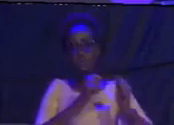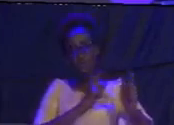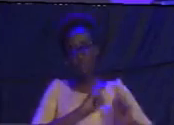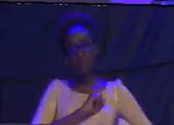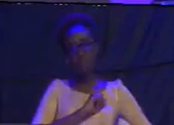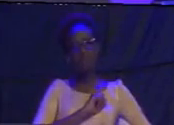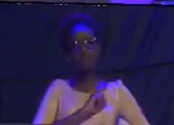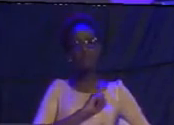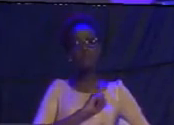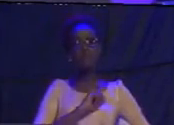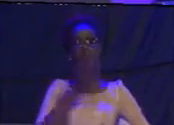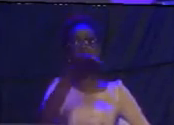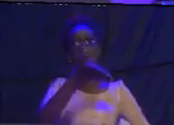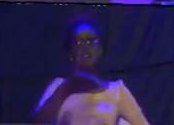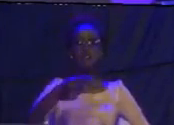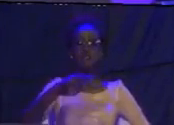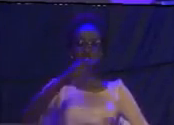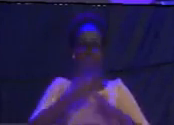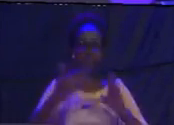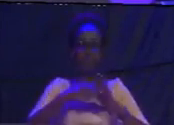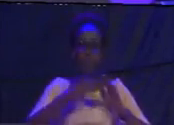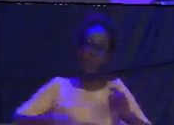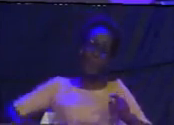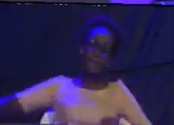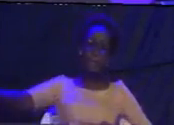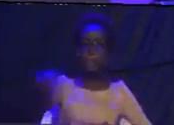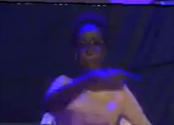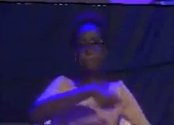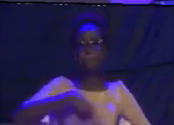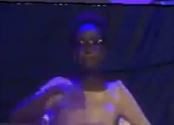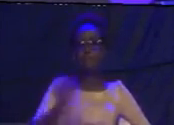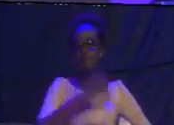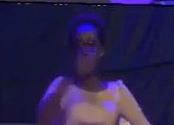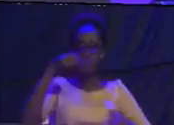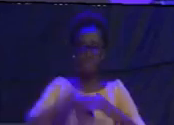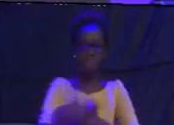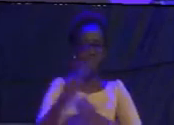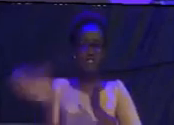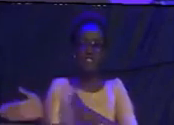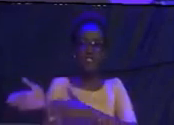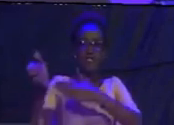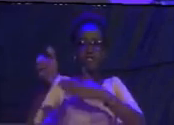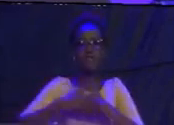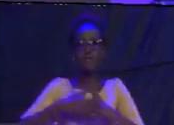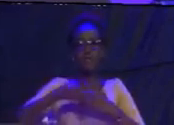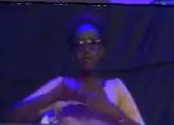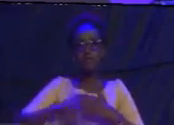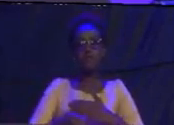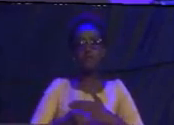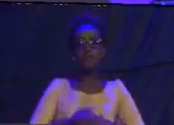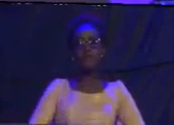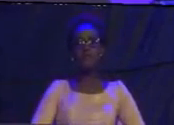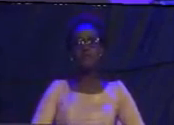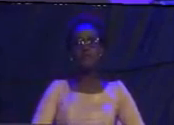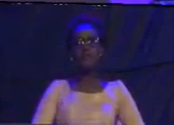around. Jericho kikikijwe n'inkike. The city of Jericho had walls. Strongholds. It was a